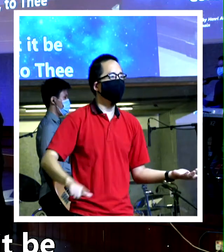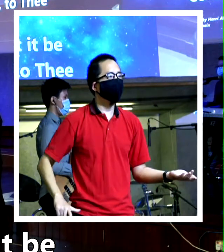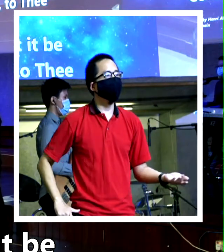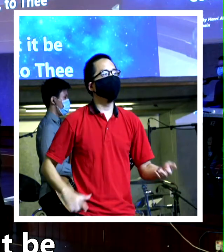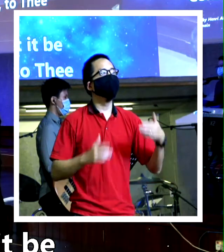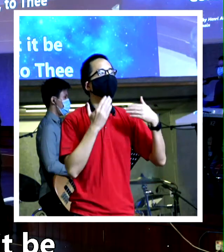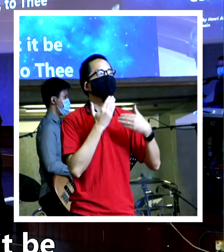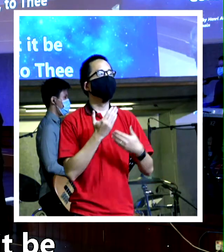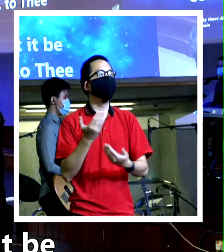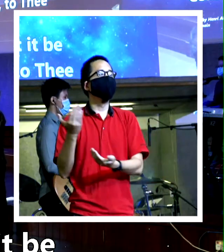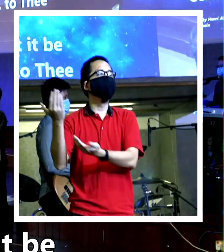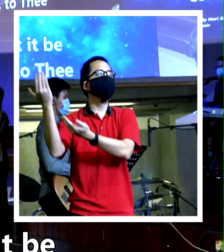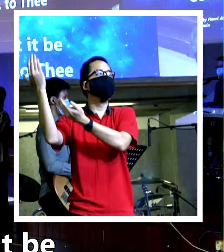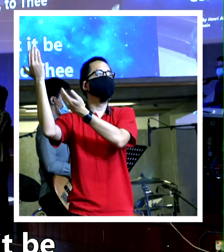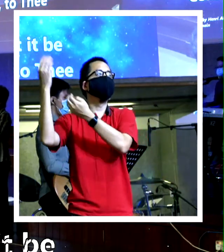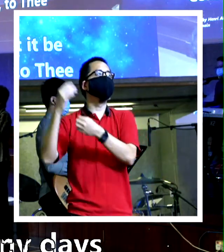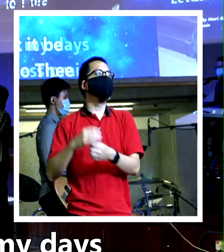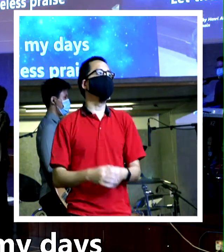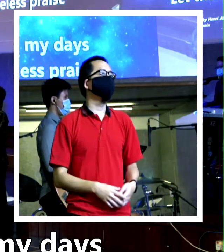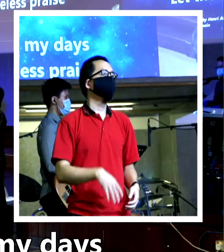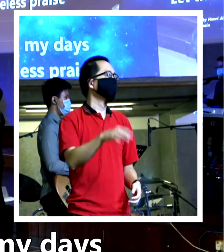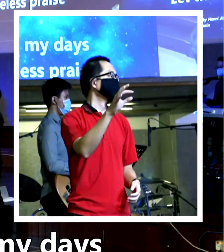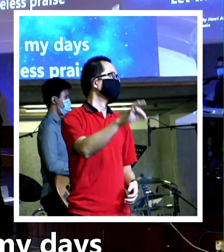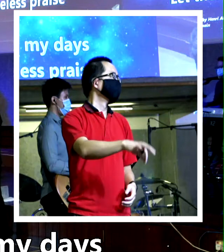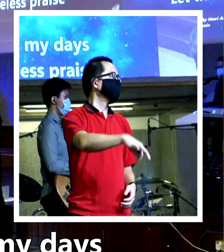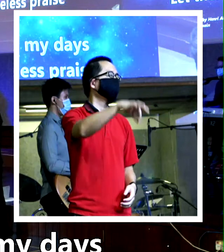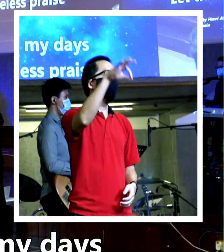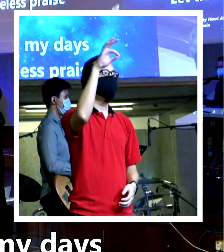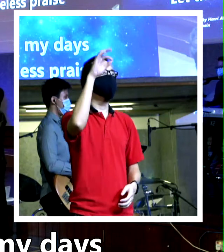consecrated, Lord, to Thee.